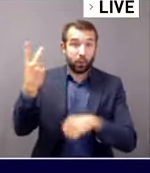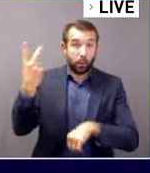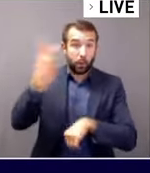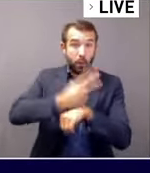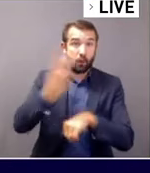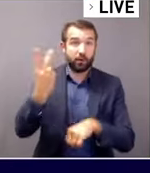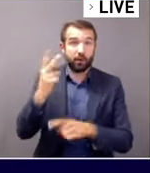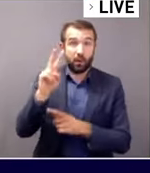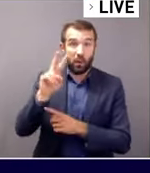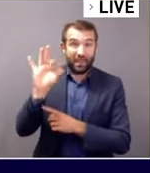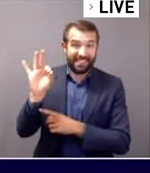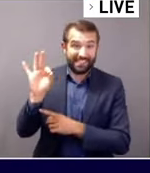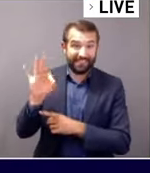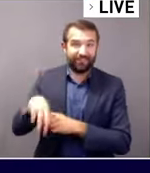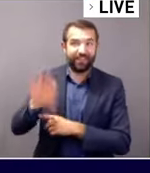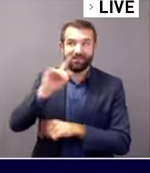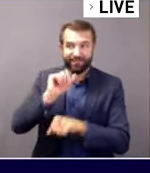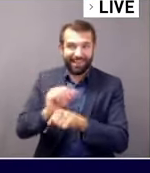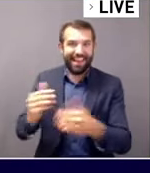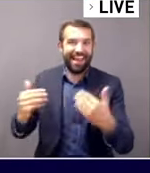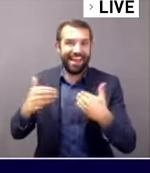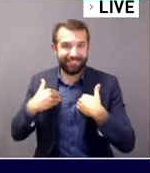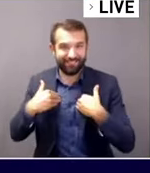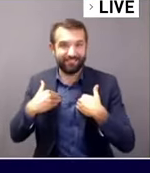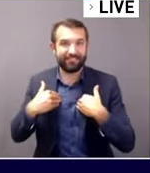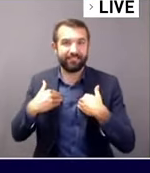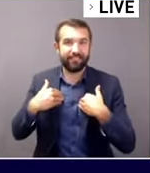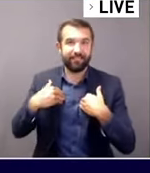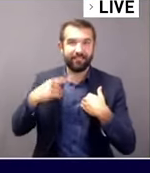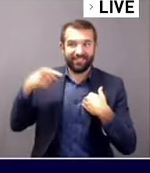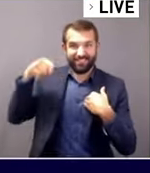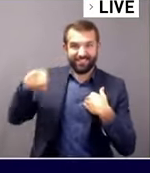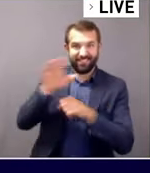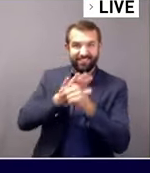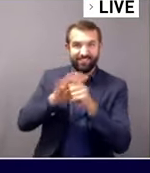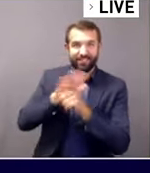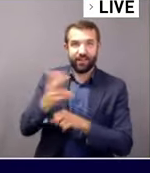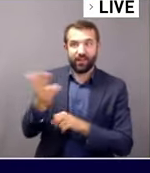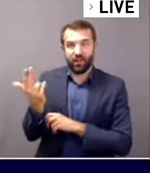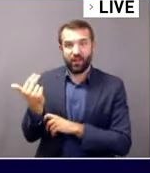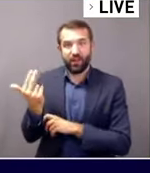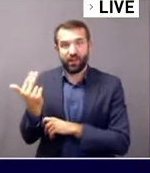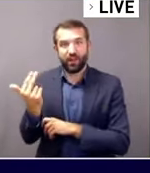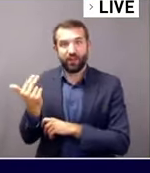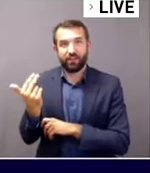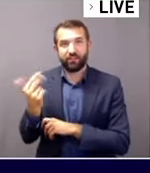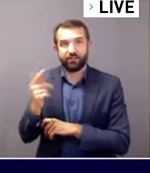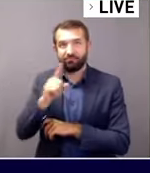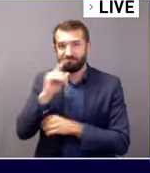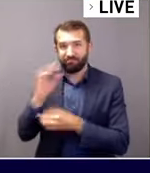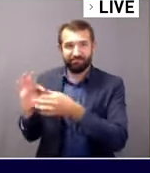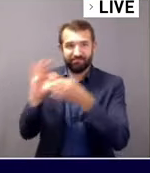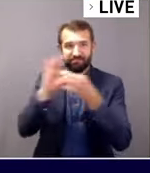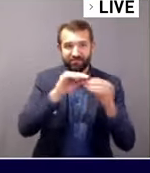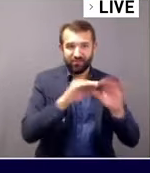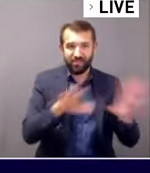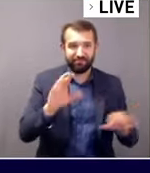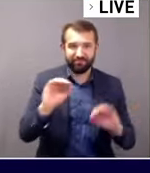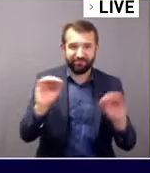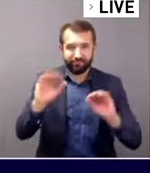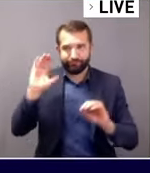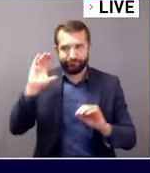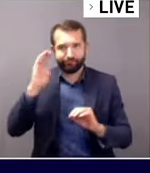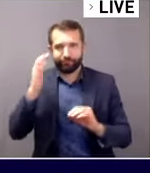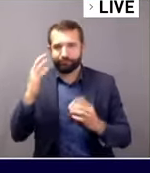cases, and about 13 of those cases don't seem to have any linkage to a known outbreak.